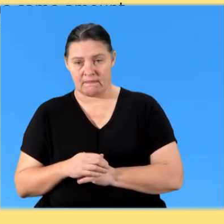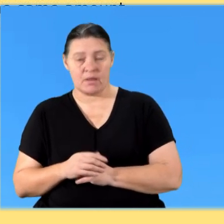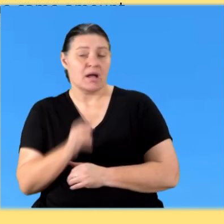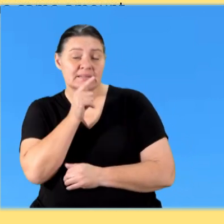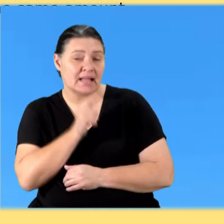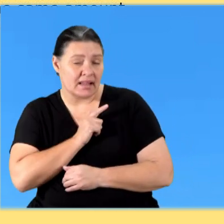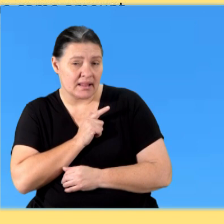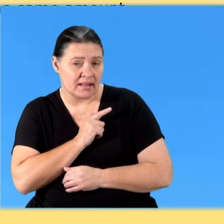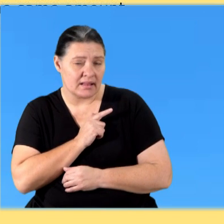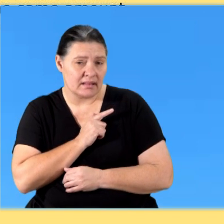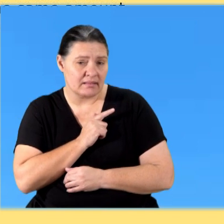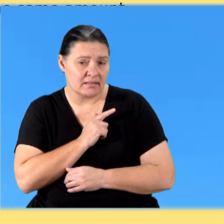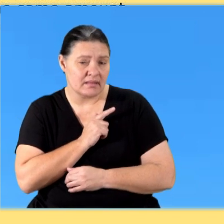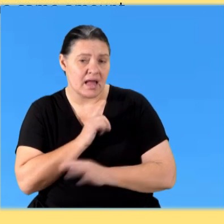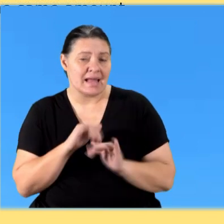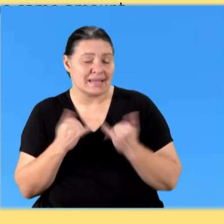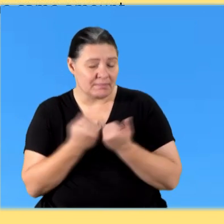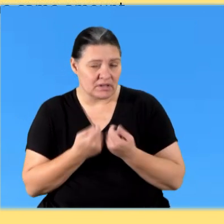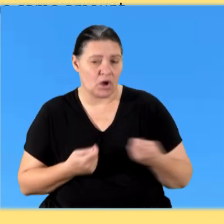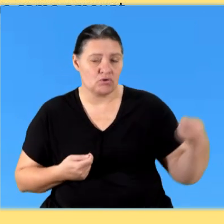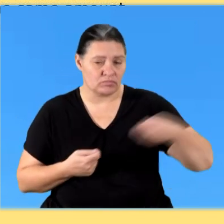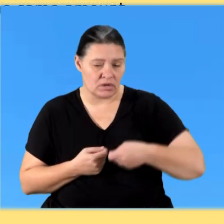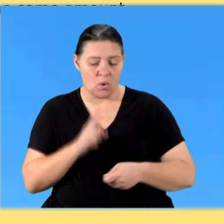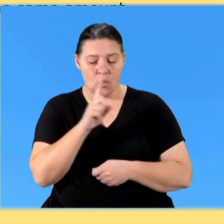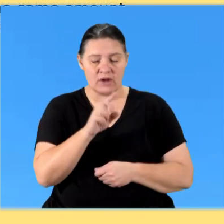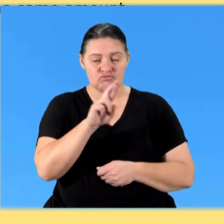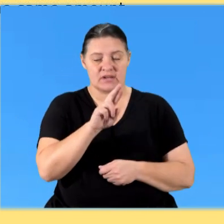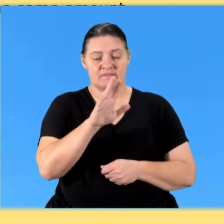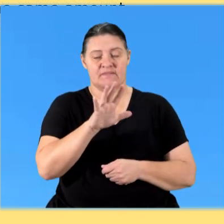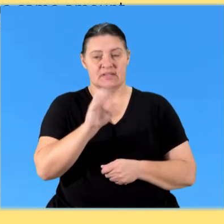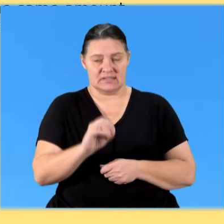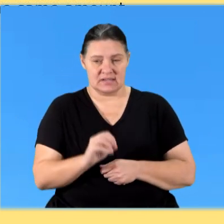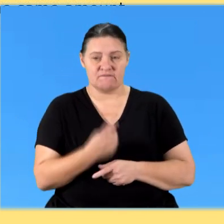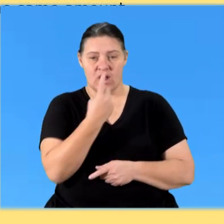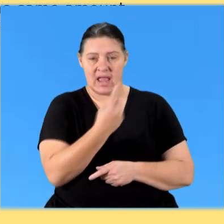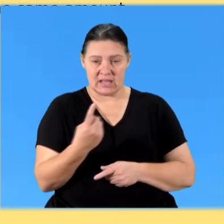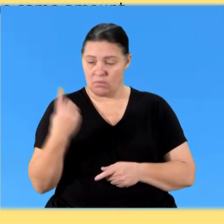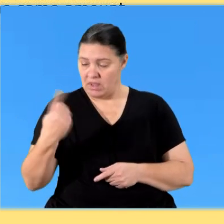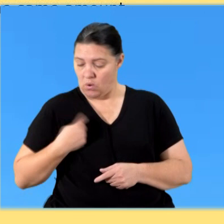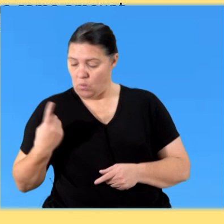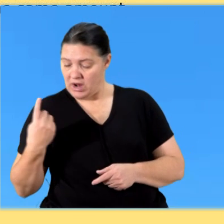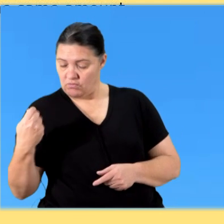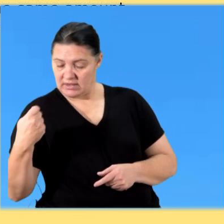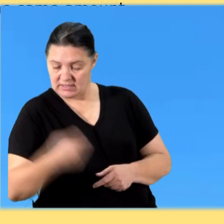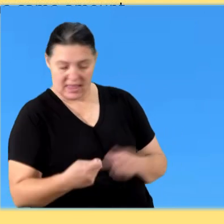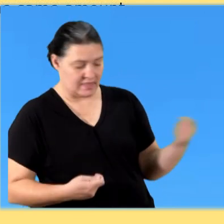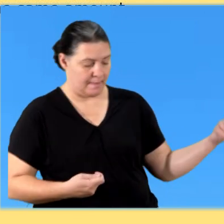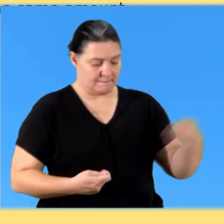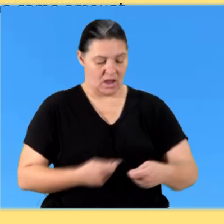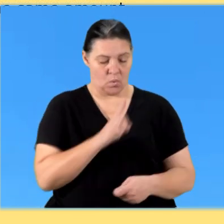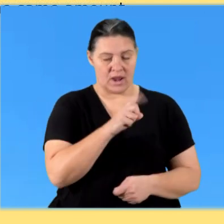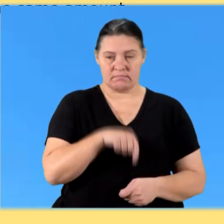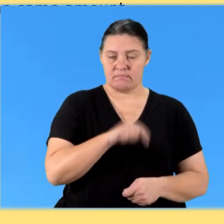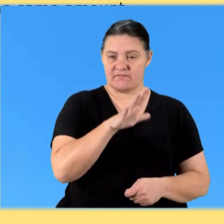they told me that the company contributes 150 rand for each rand contributed by the